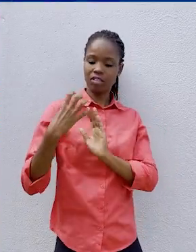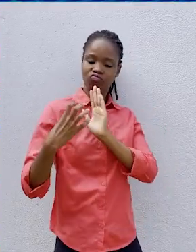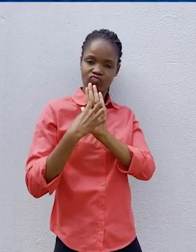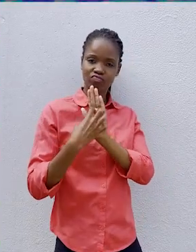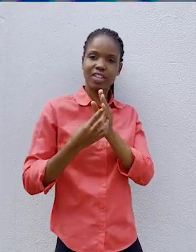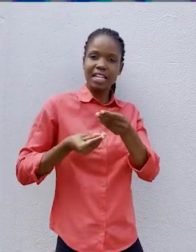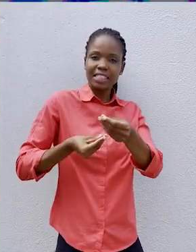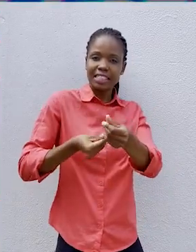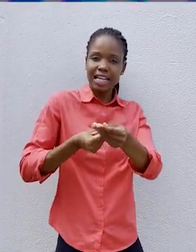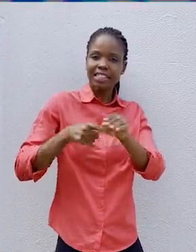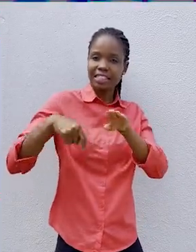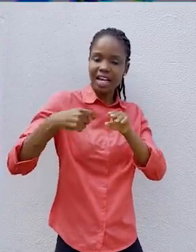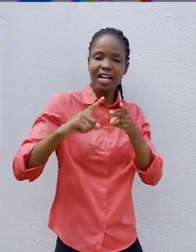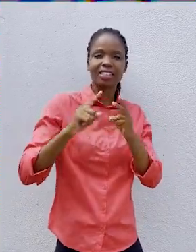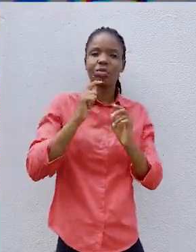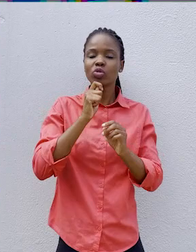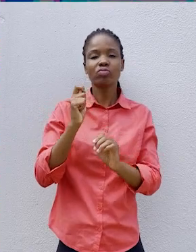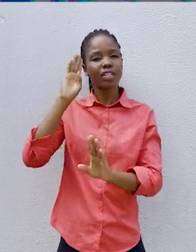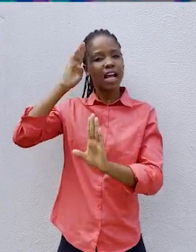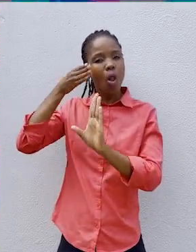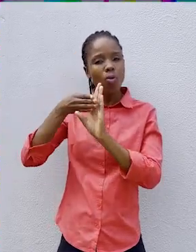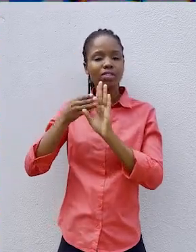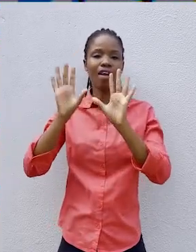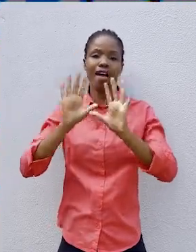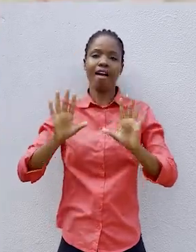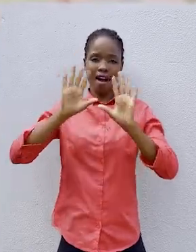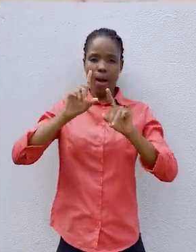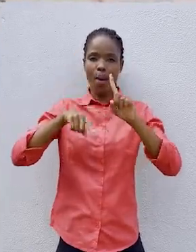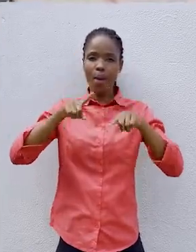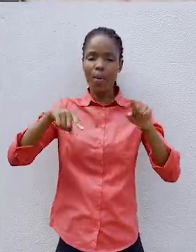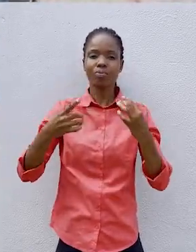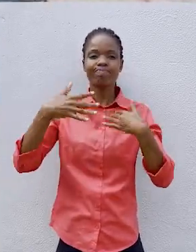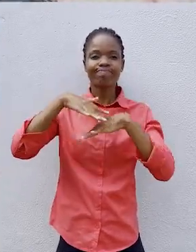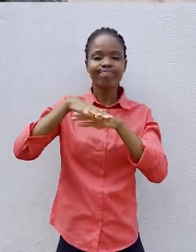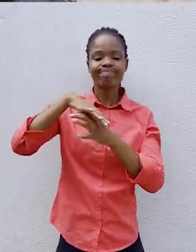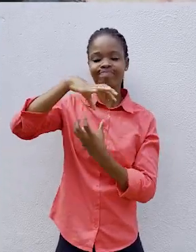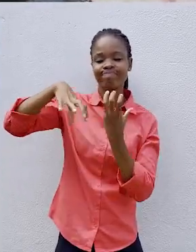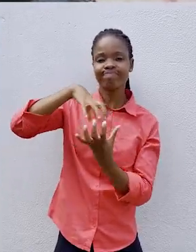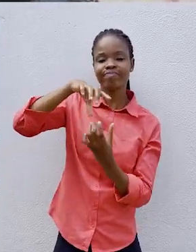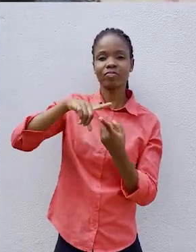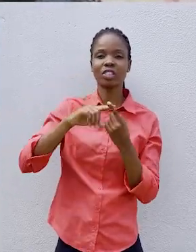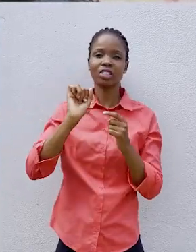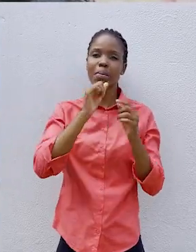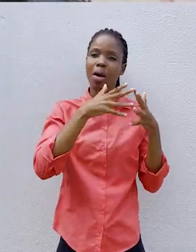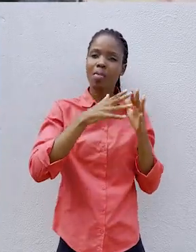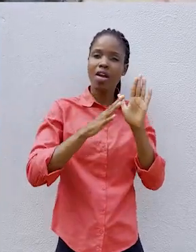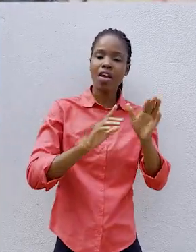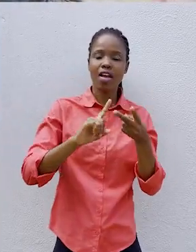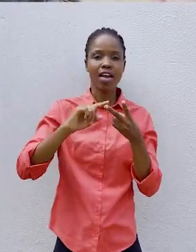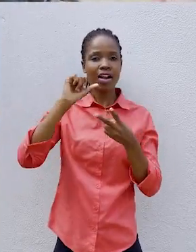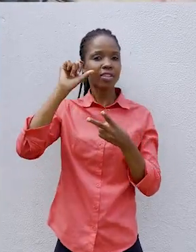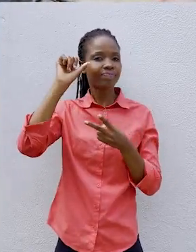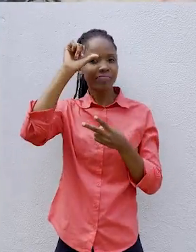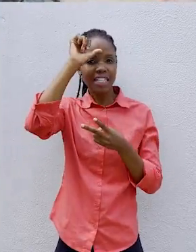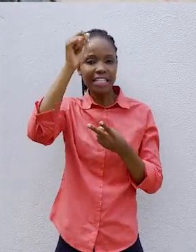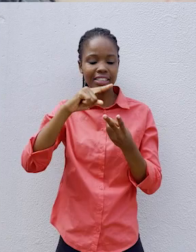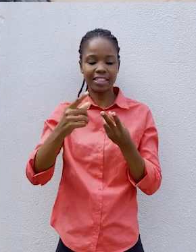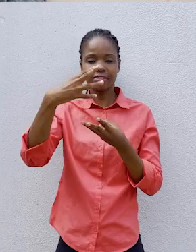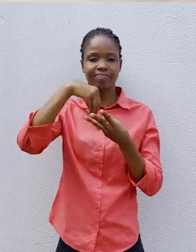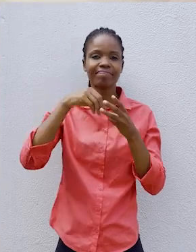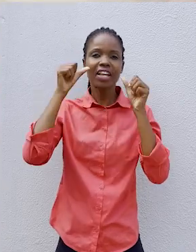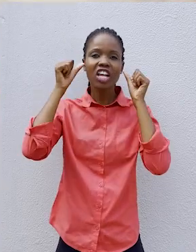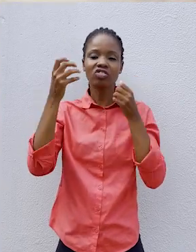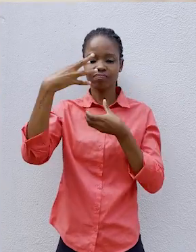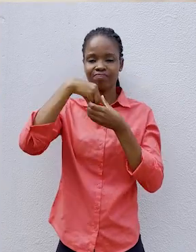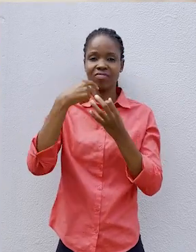with these psychological colors, blending American aesthetics and Indian aesthetics all in